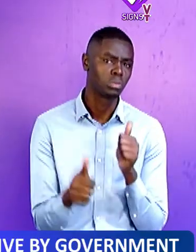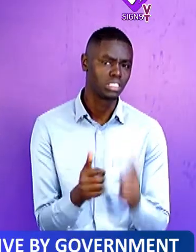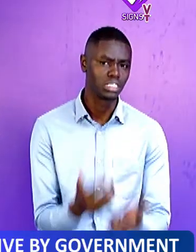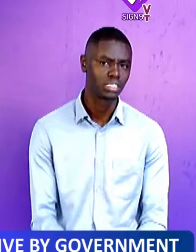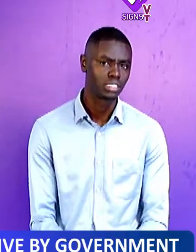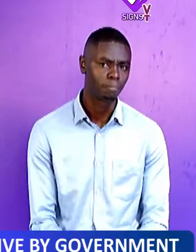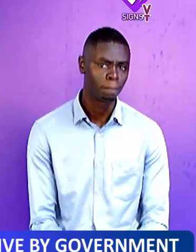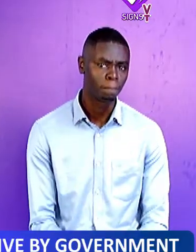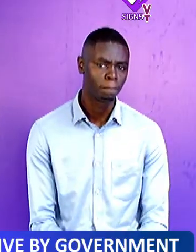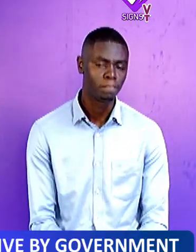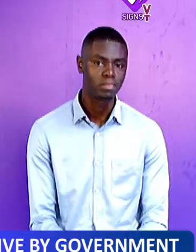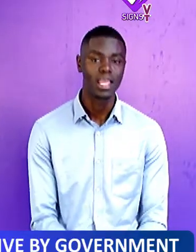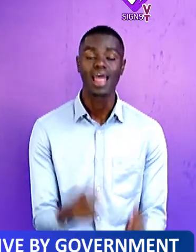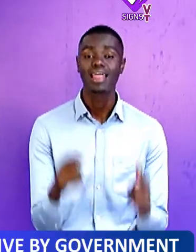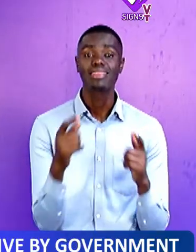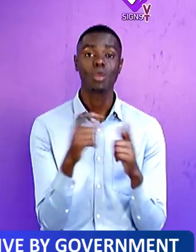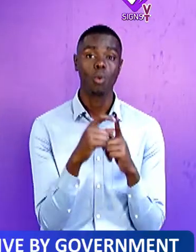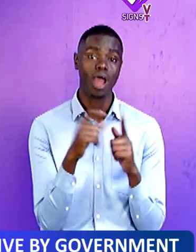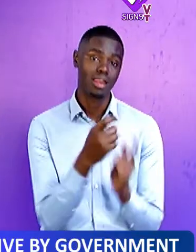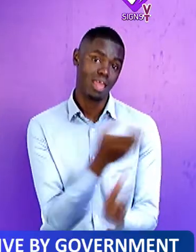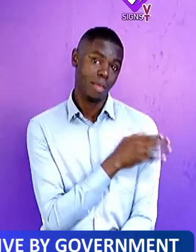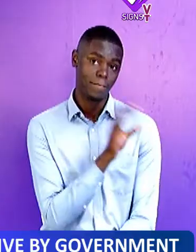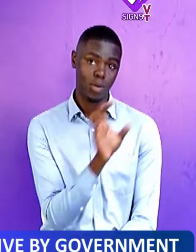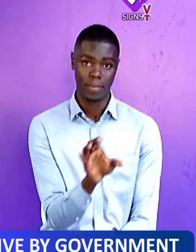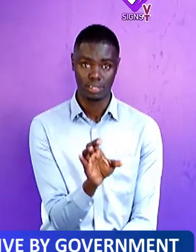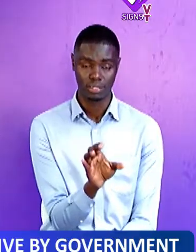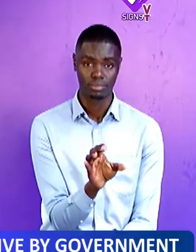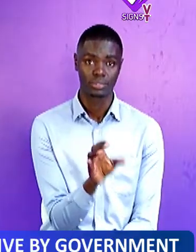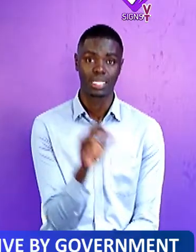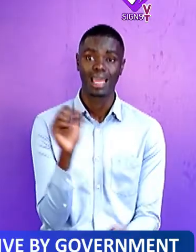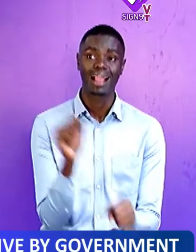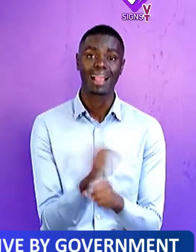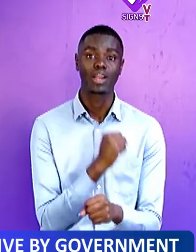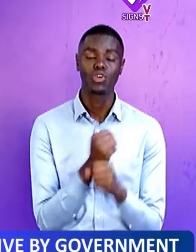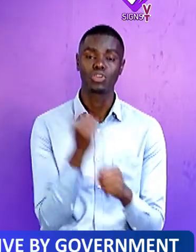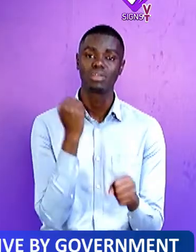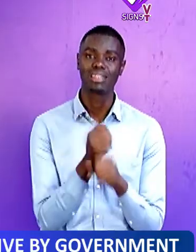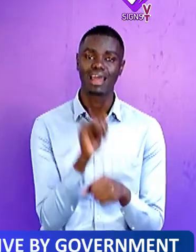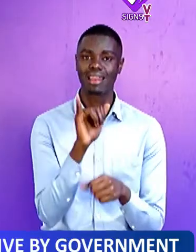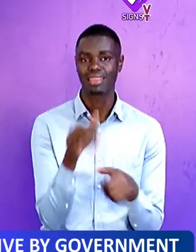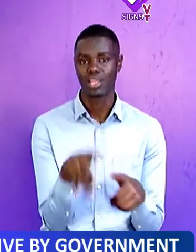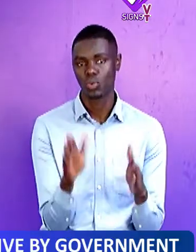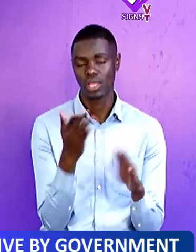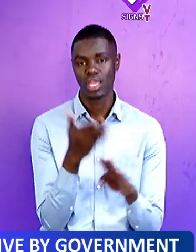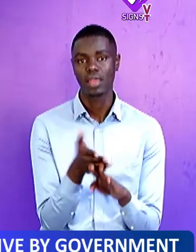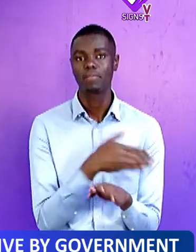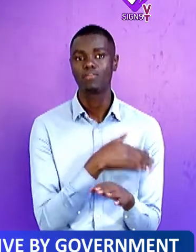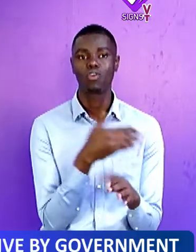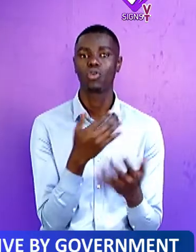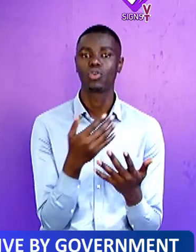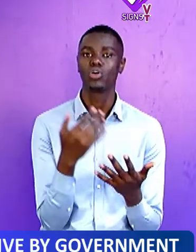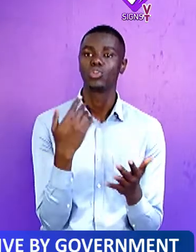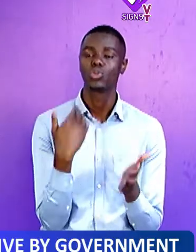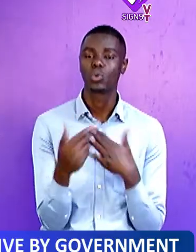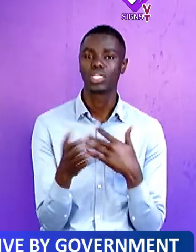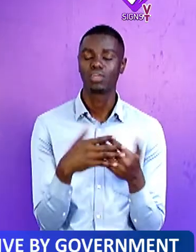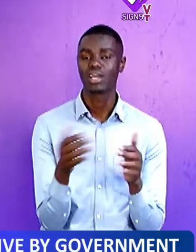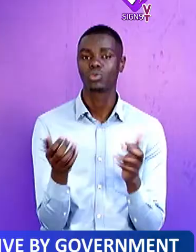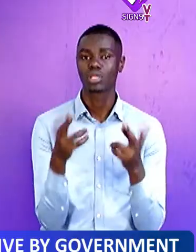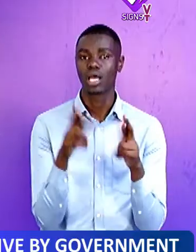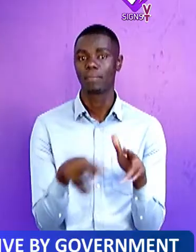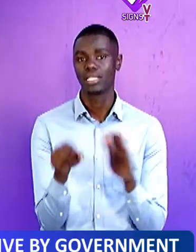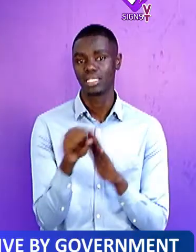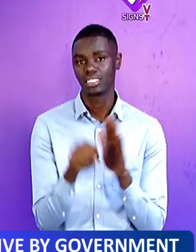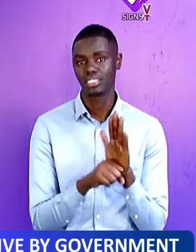You see, the word empowerment cannot be done this way. So before we go to whatever was happening in State House, let me just give you one